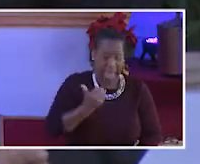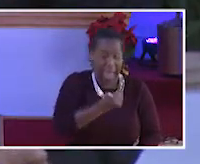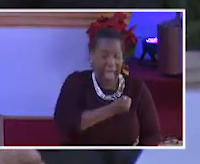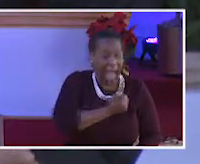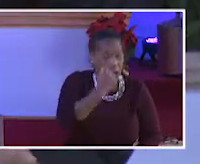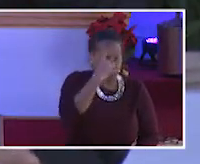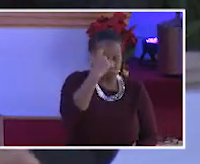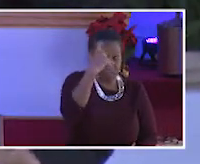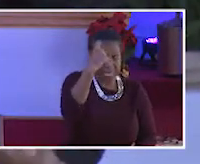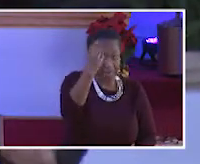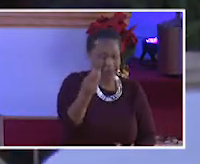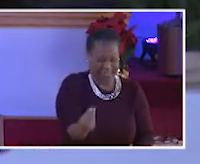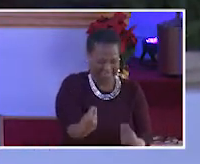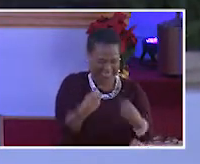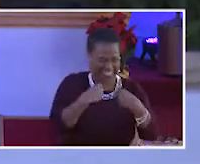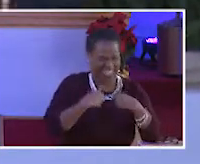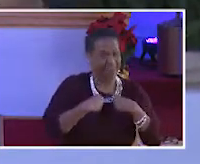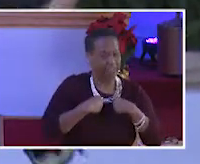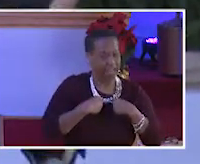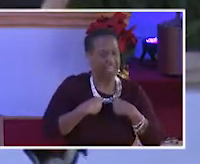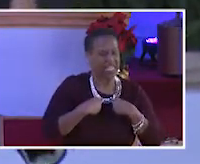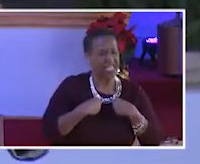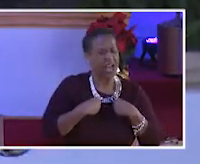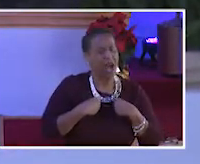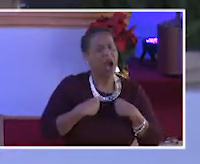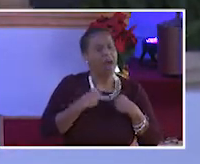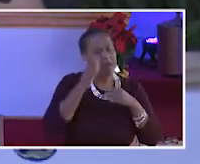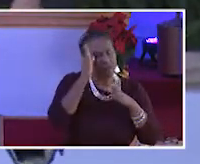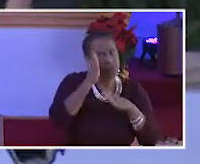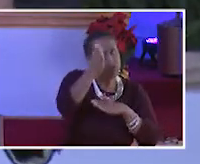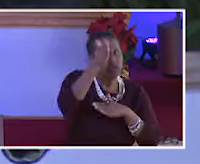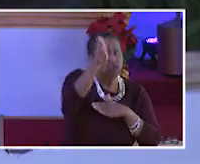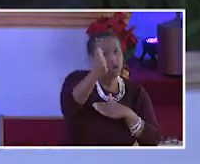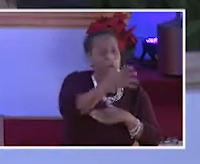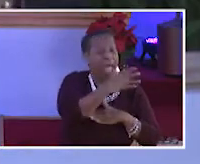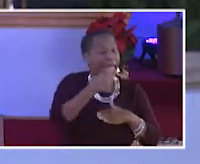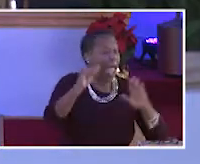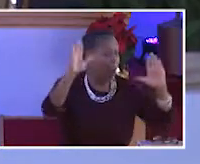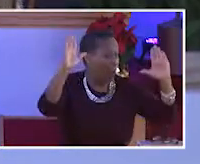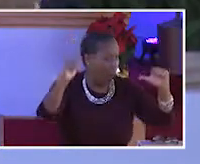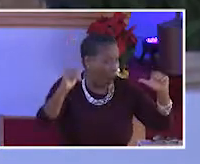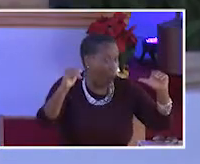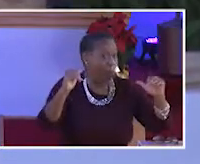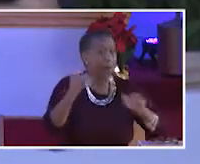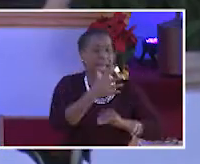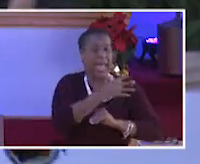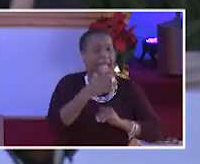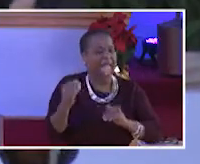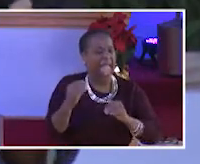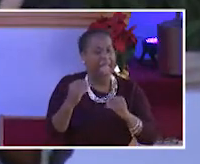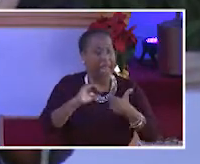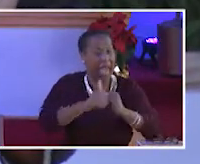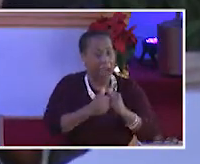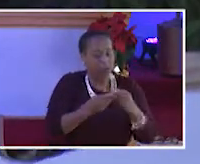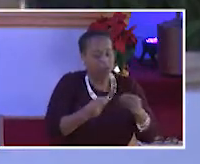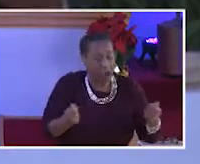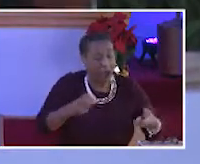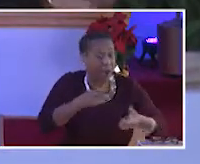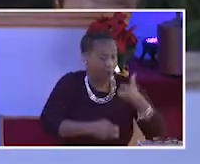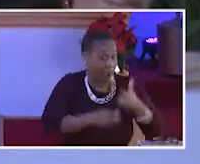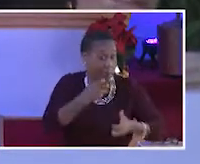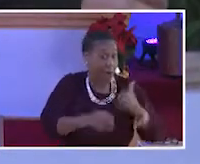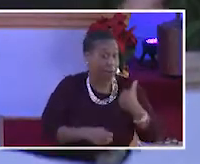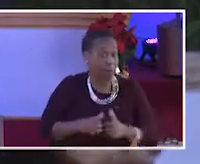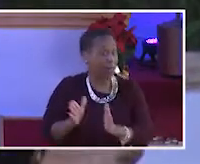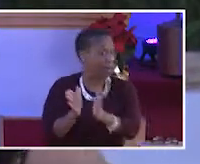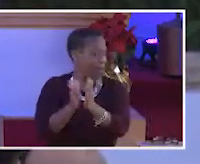dreams give us a sense of a future and a hope and a way out of our dilemmas. Praise